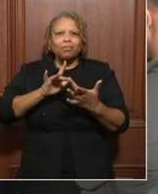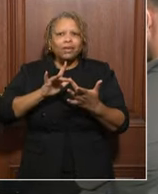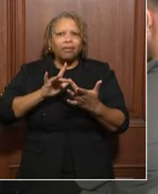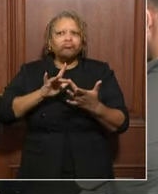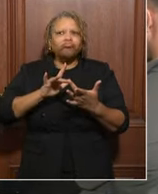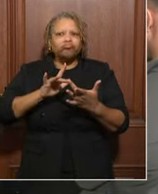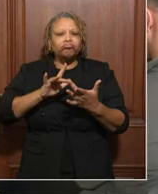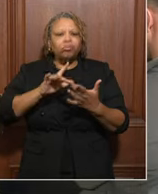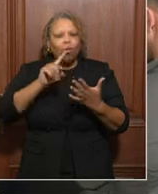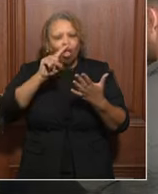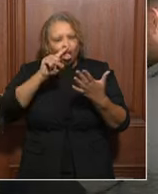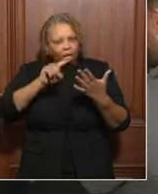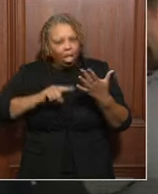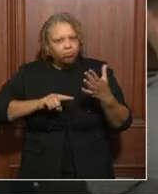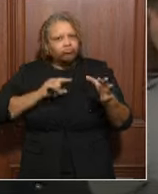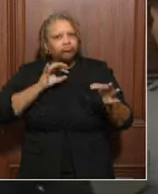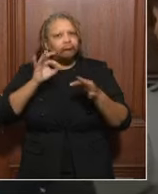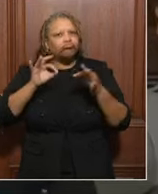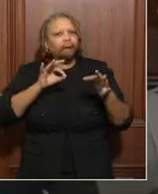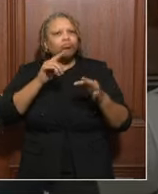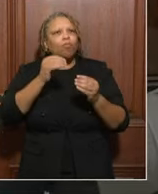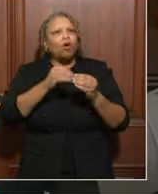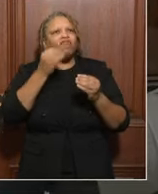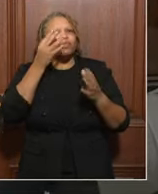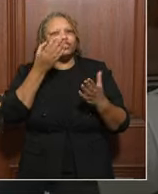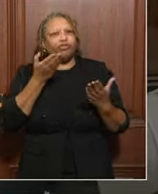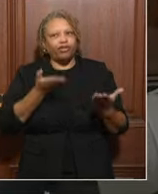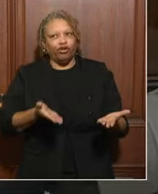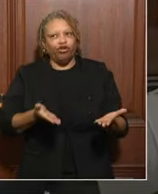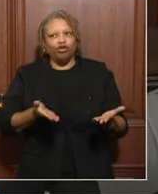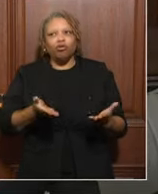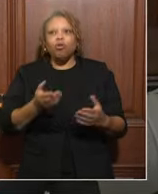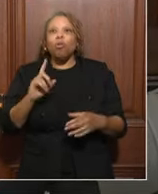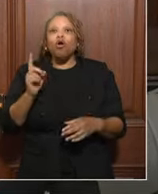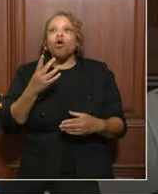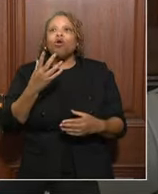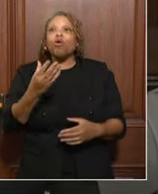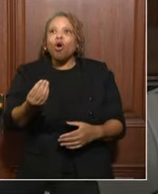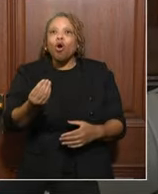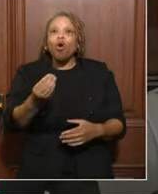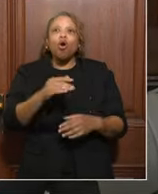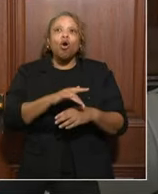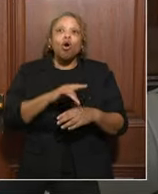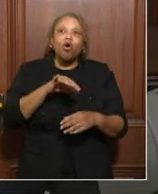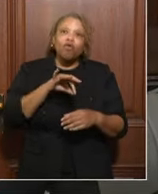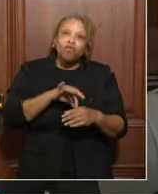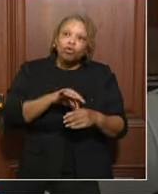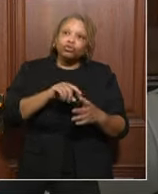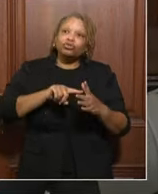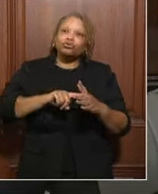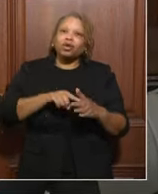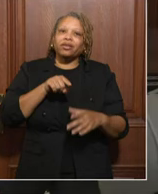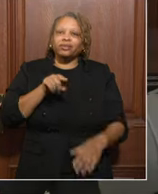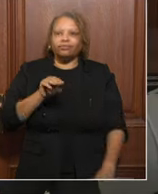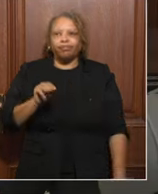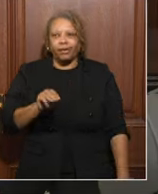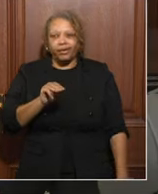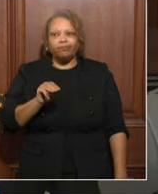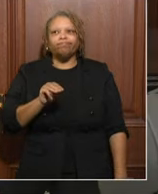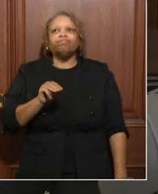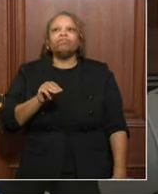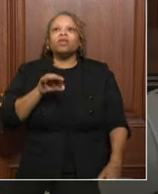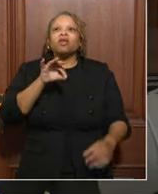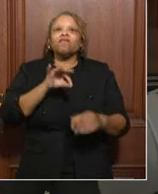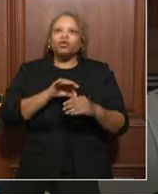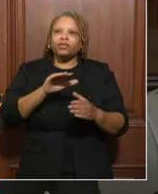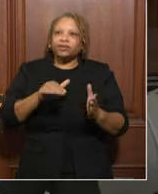voting center that you want to use. So early voting begins this Monday. And voting centers will be